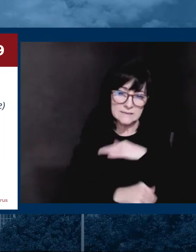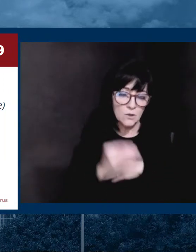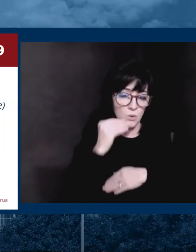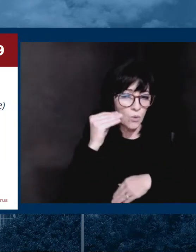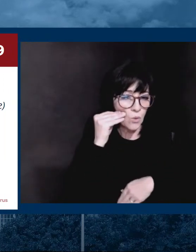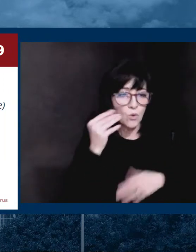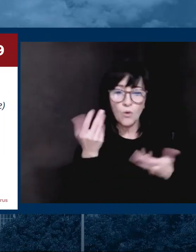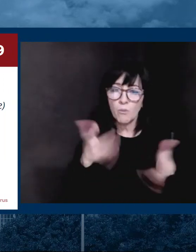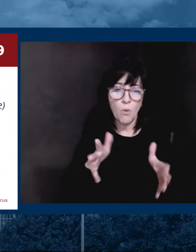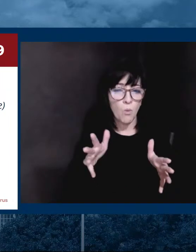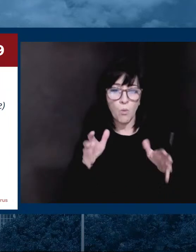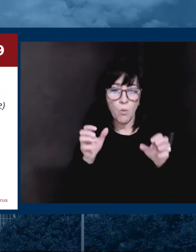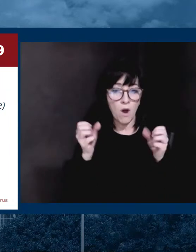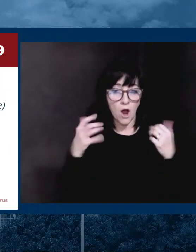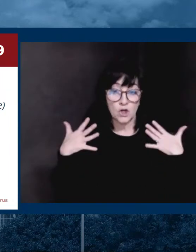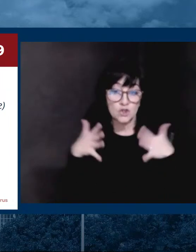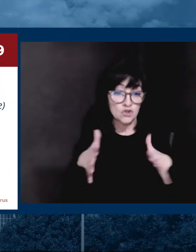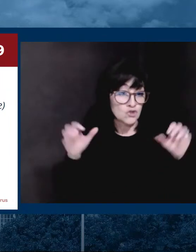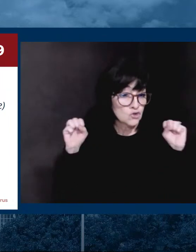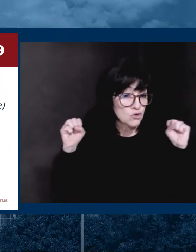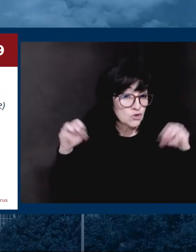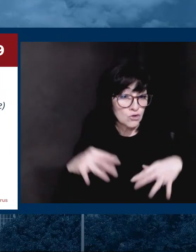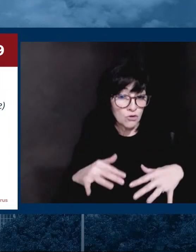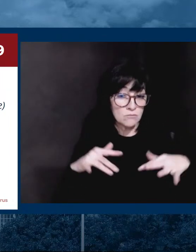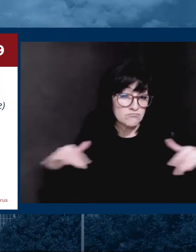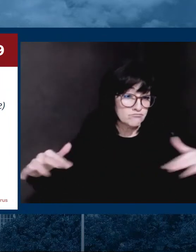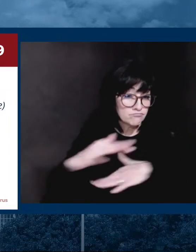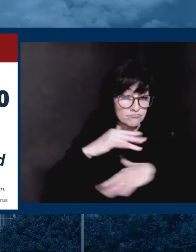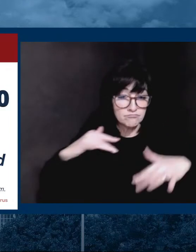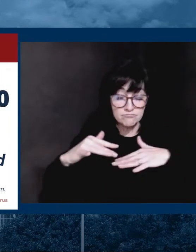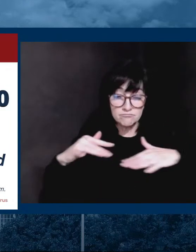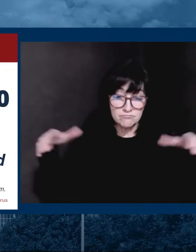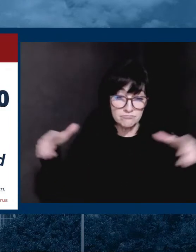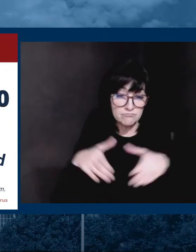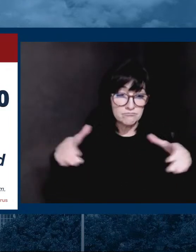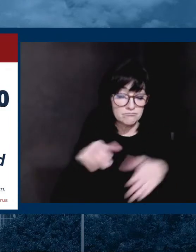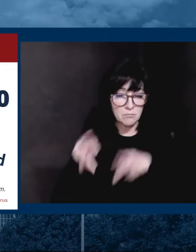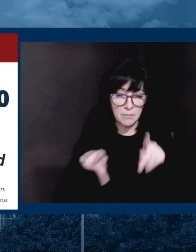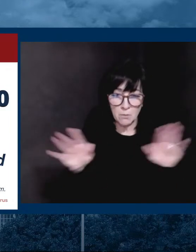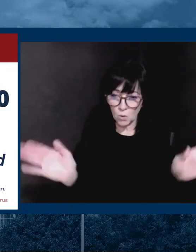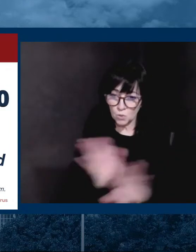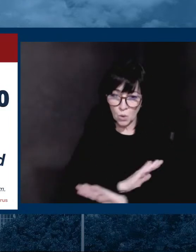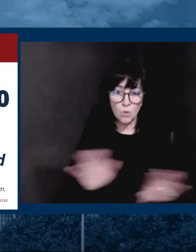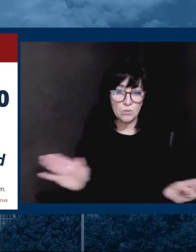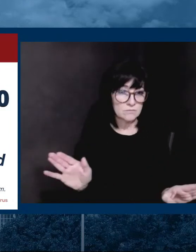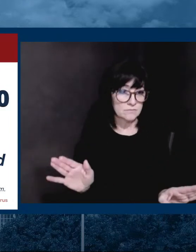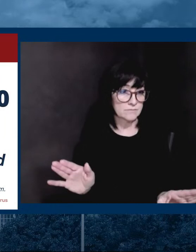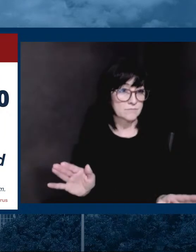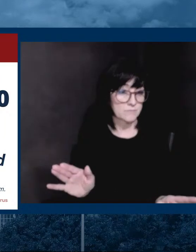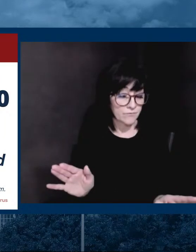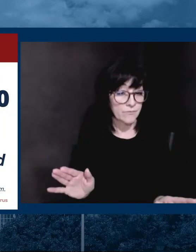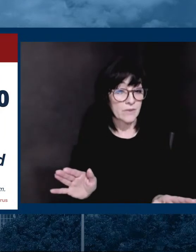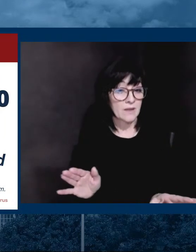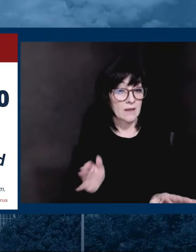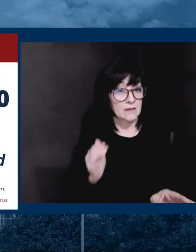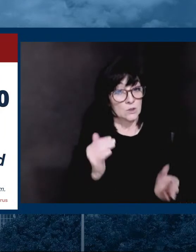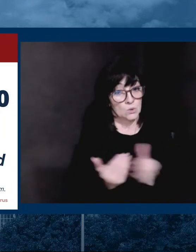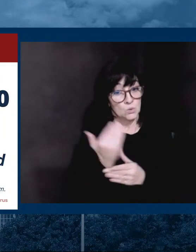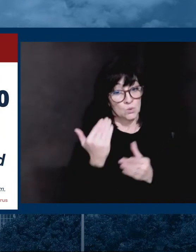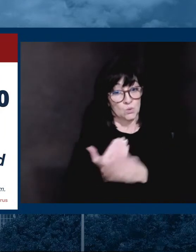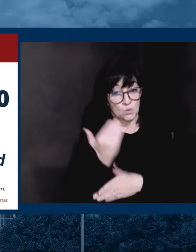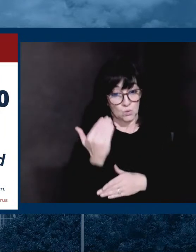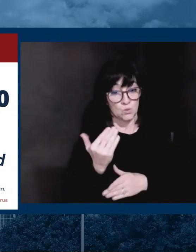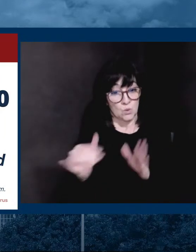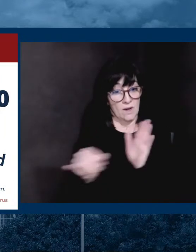home. We are up to over 700 new cases per day with the 7-day